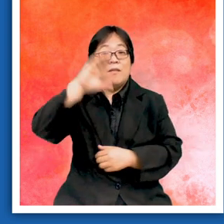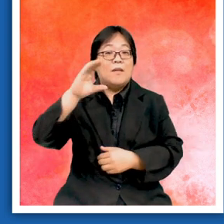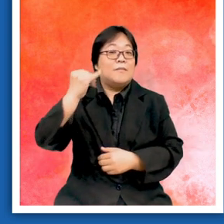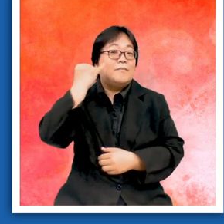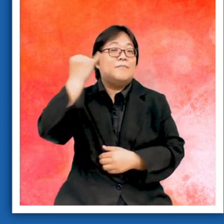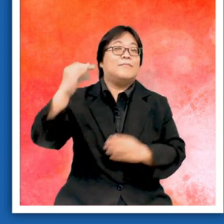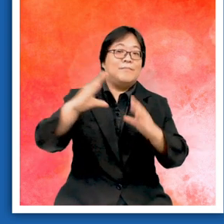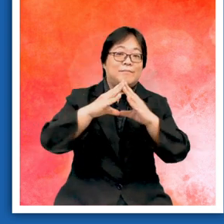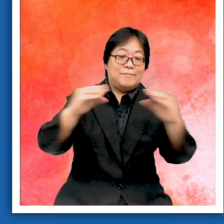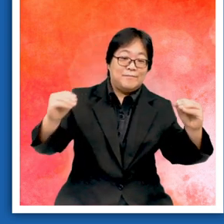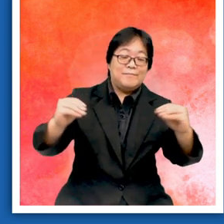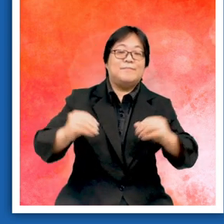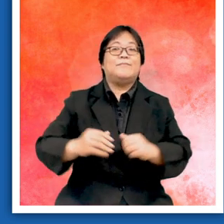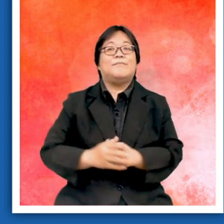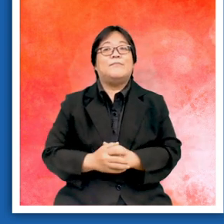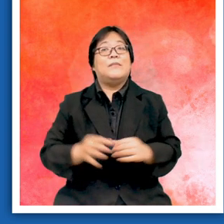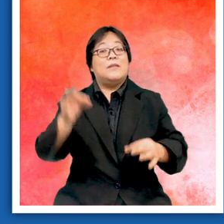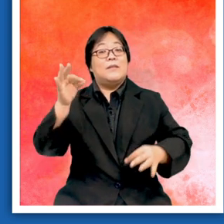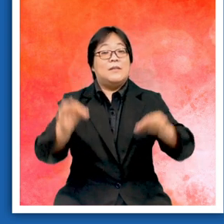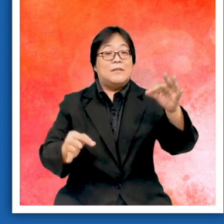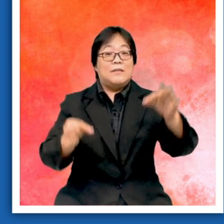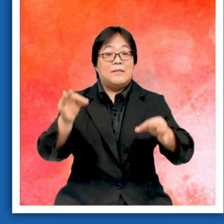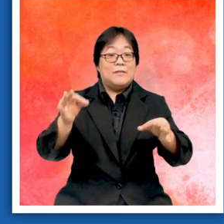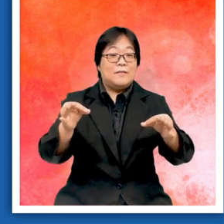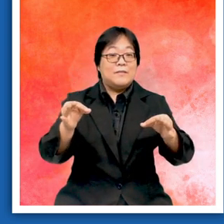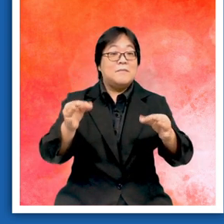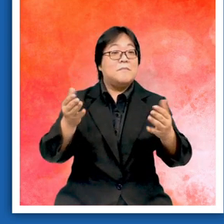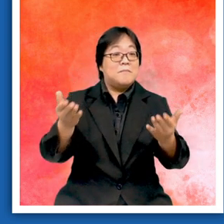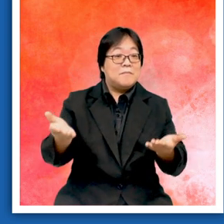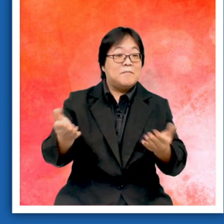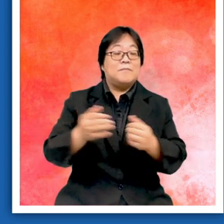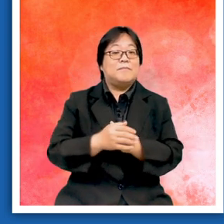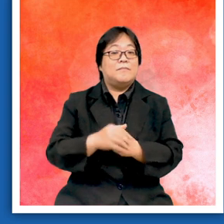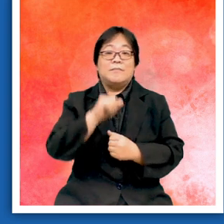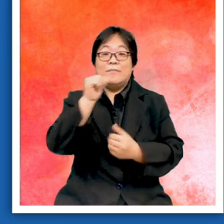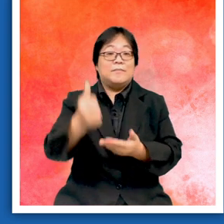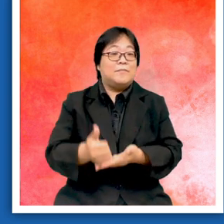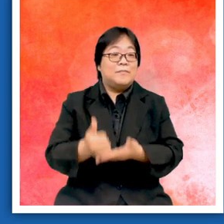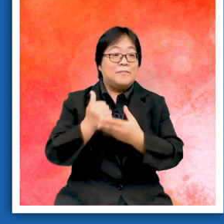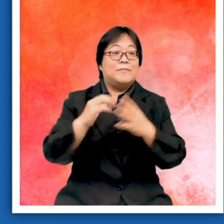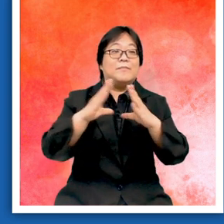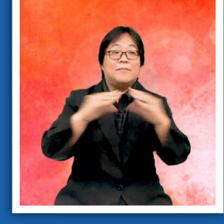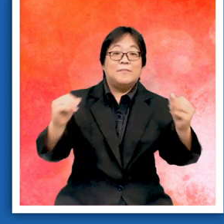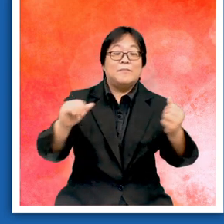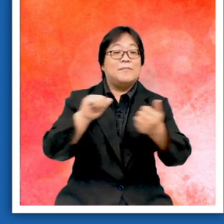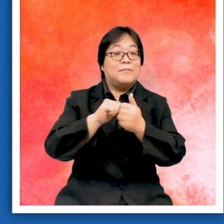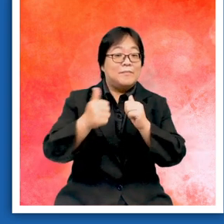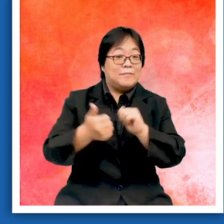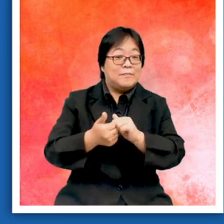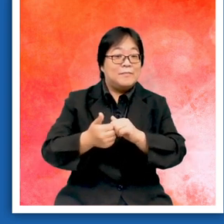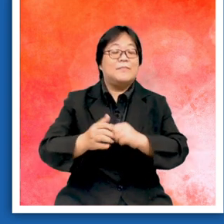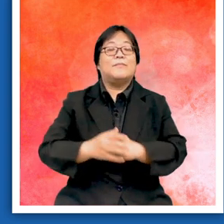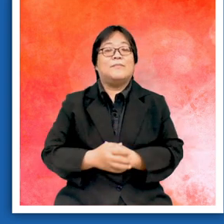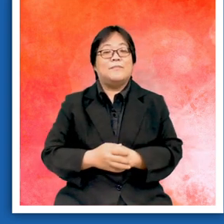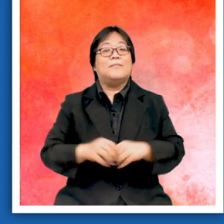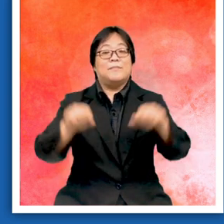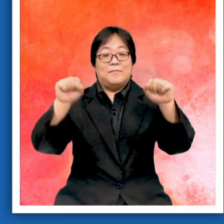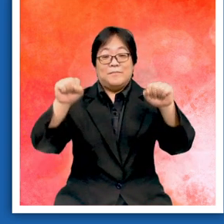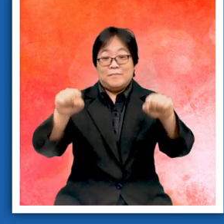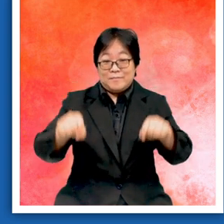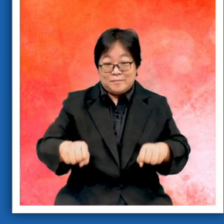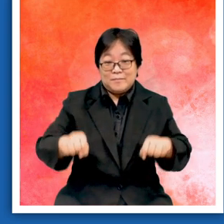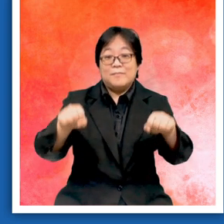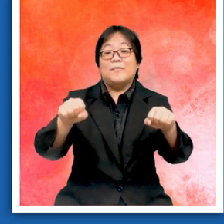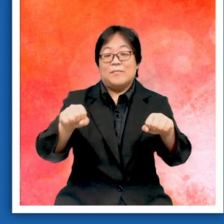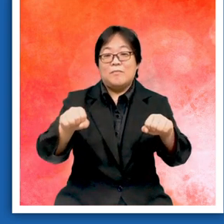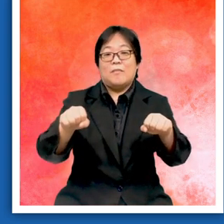might able to find the solution there. If this somehow does not resolve the problem,